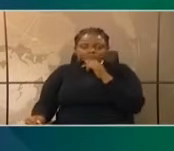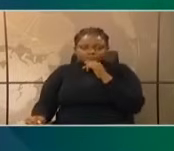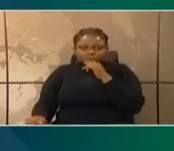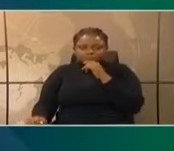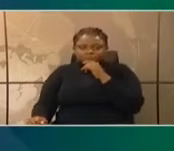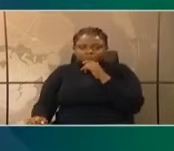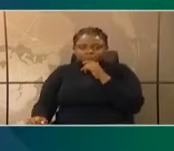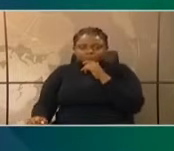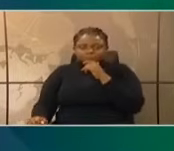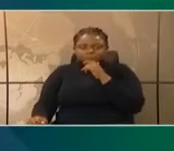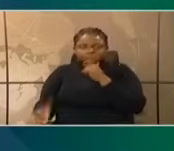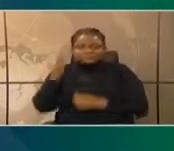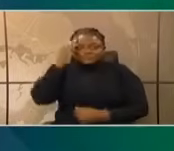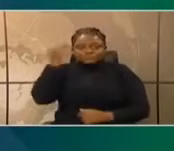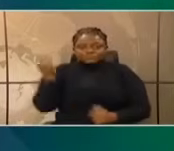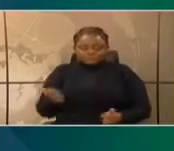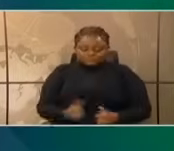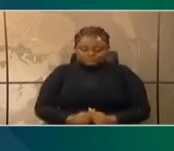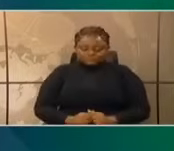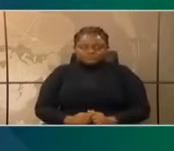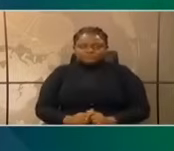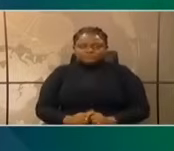bisa won